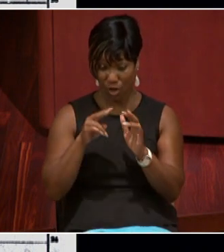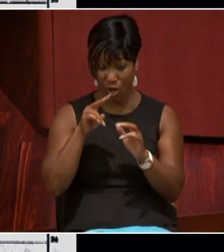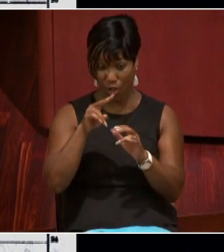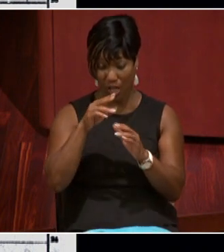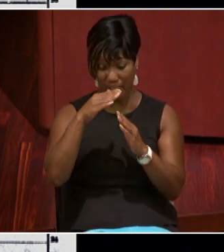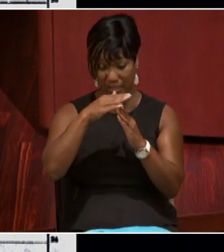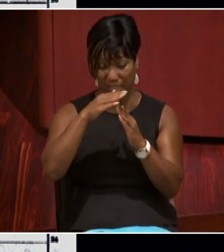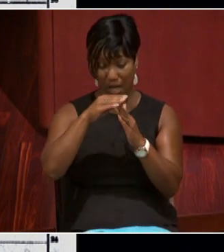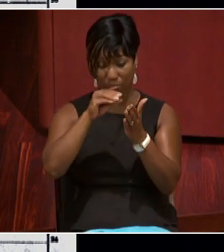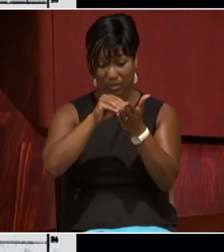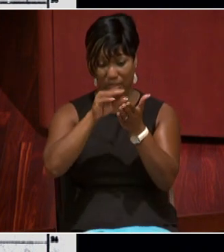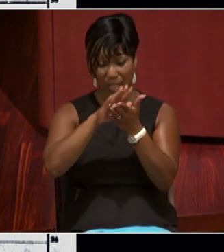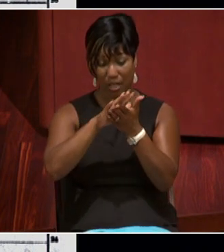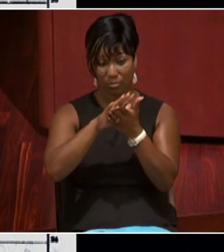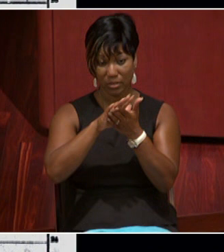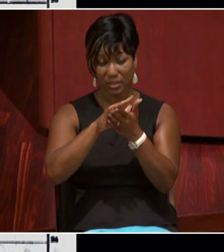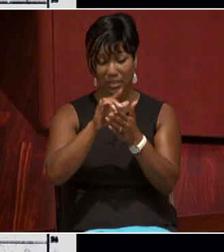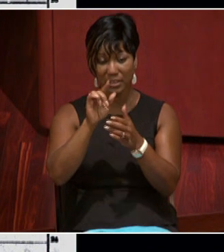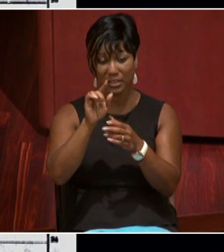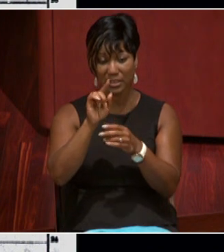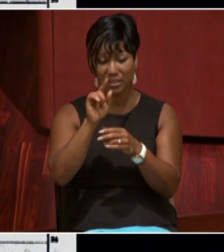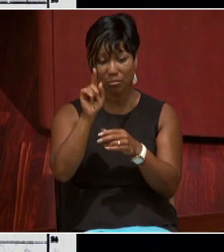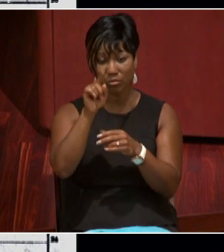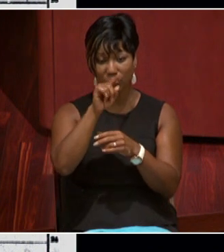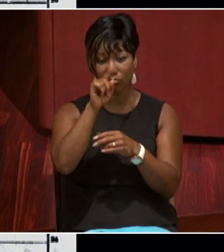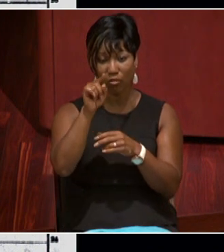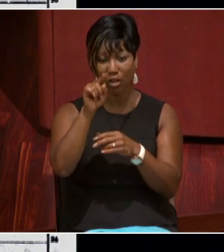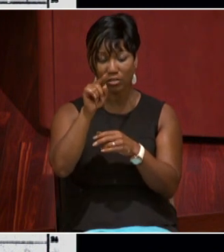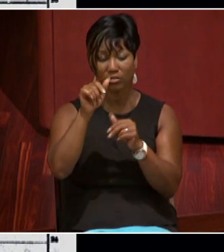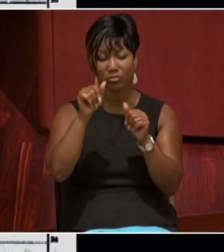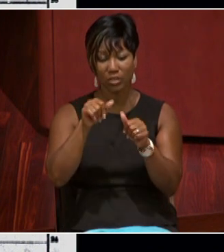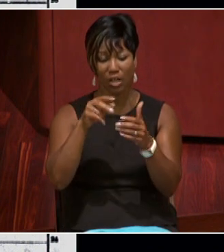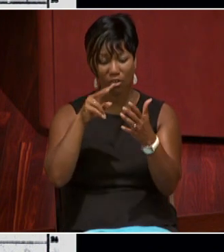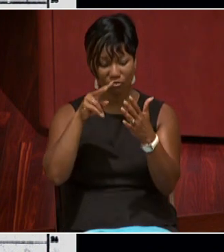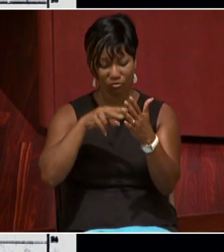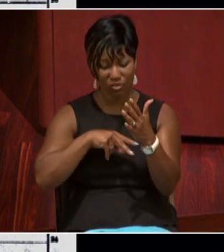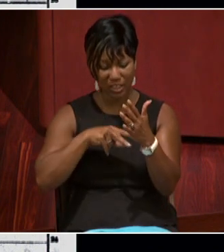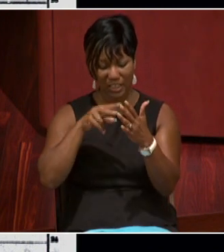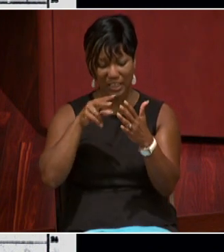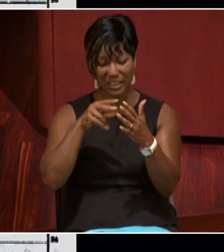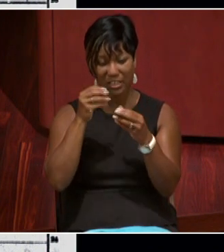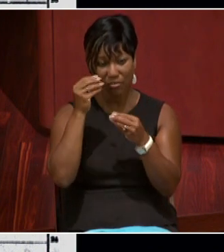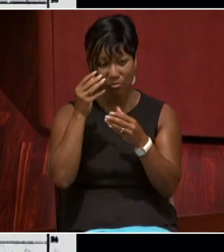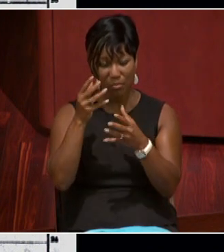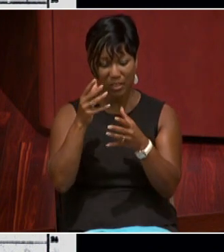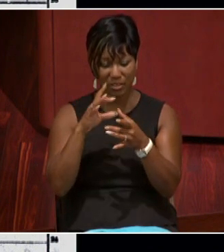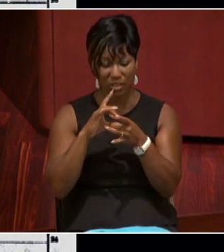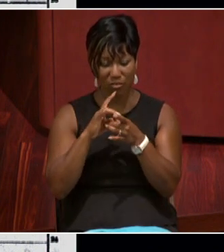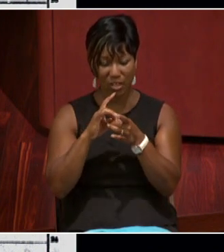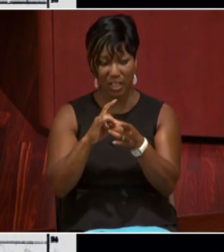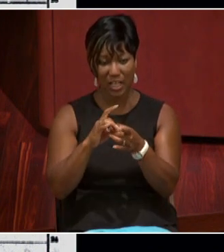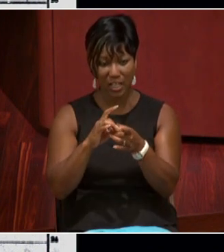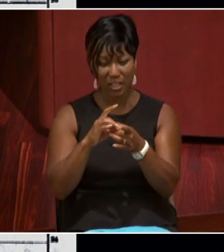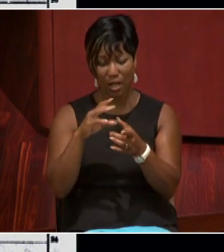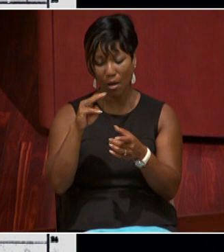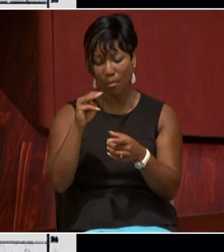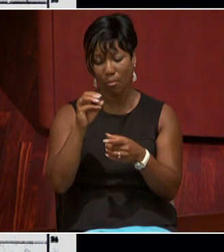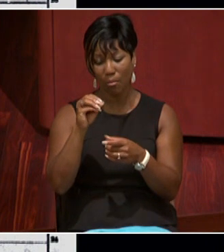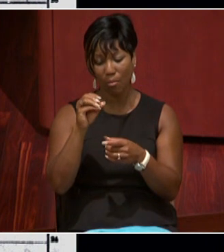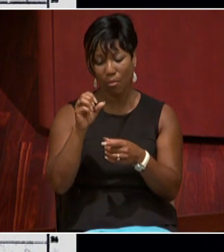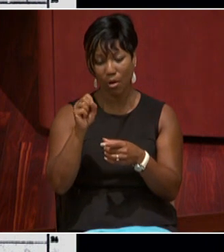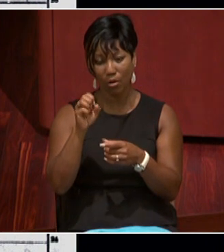the document, there is something that's crossed out, but you can still read the information. It relates to a Moses R.